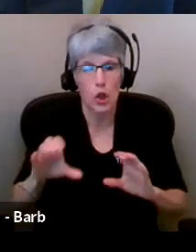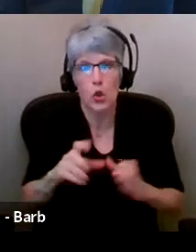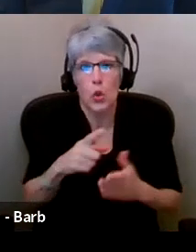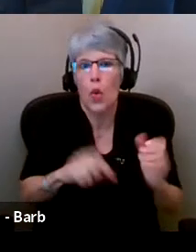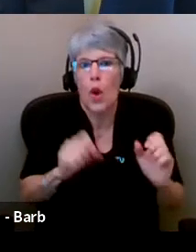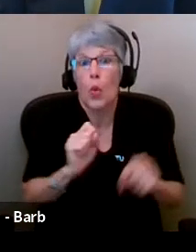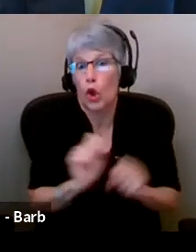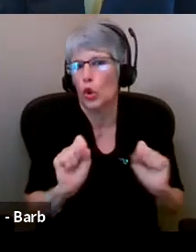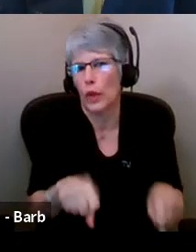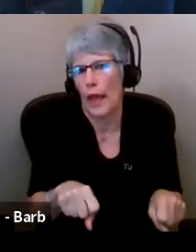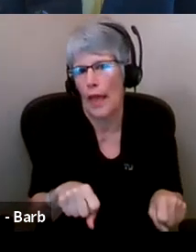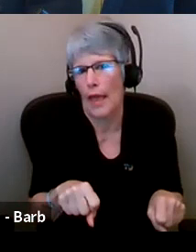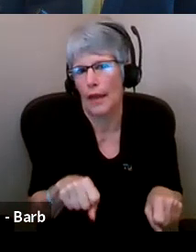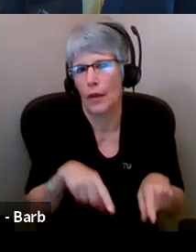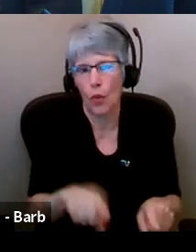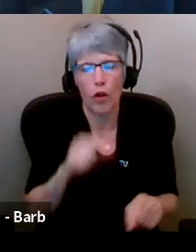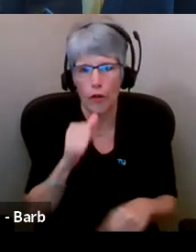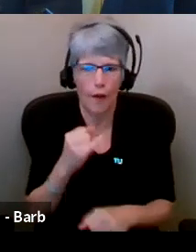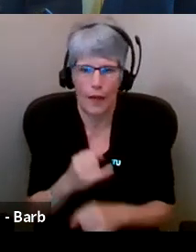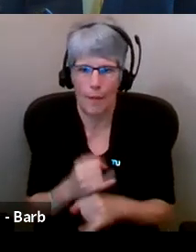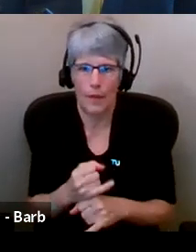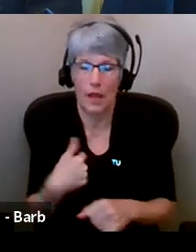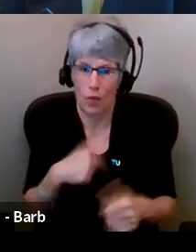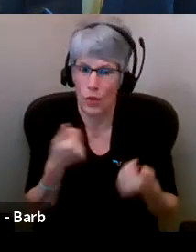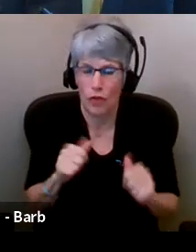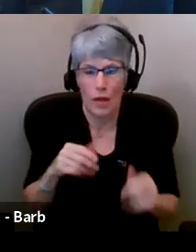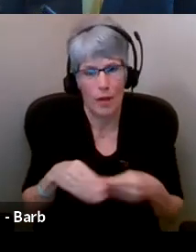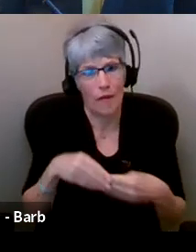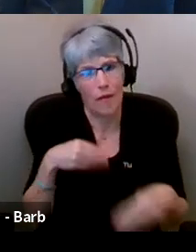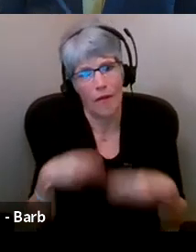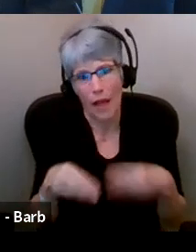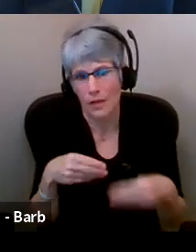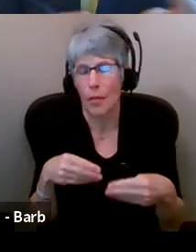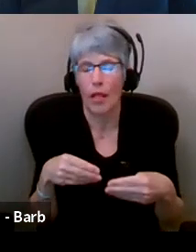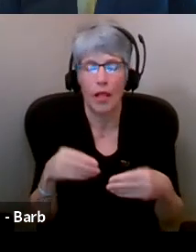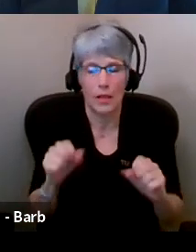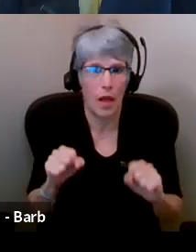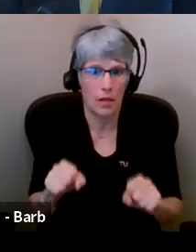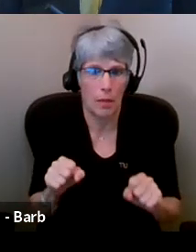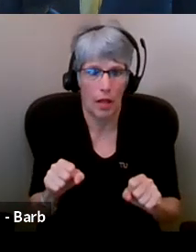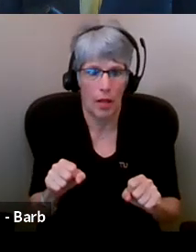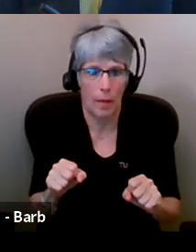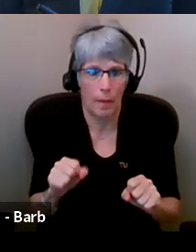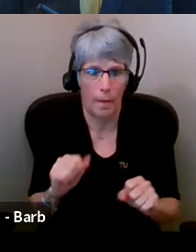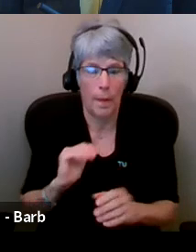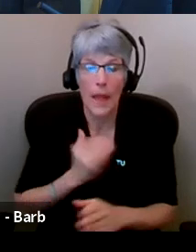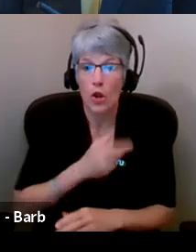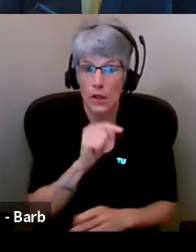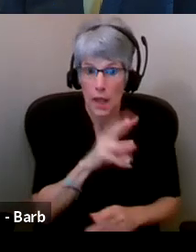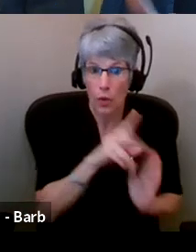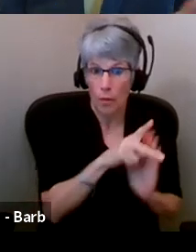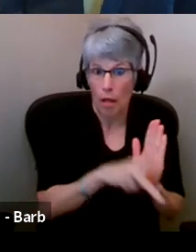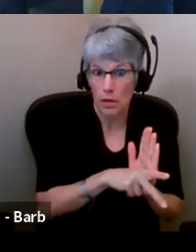do while they weren't on campus. And we tried to be as flexible and accommodating as we could be. Our telework policy, and hopefully